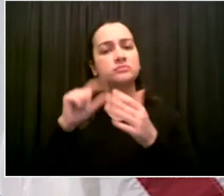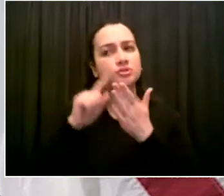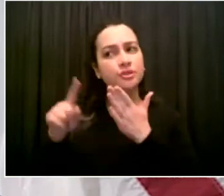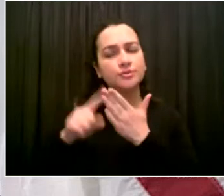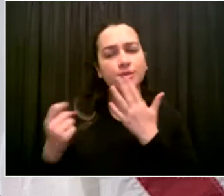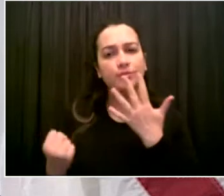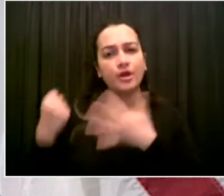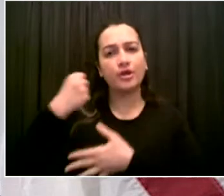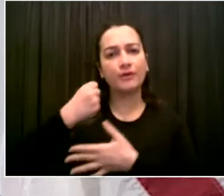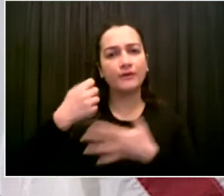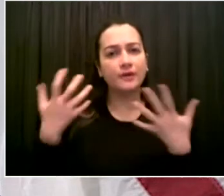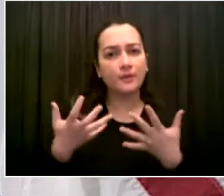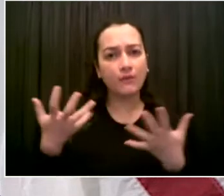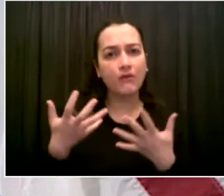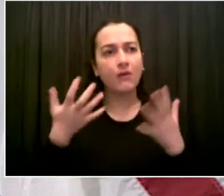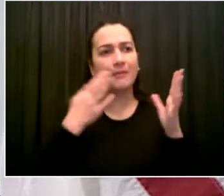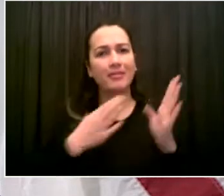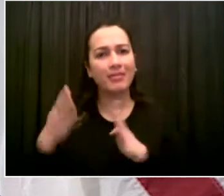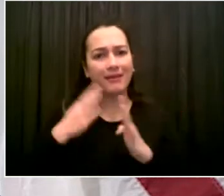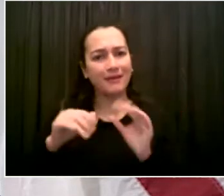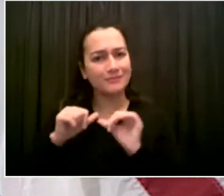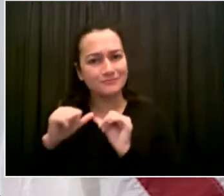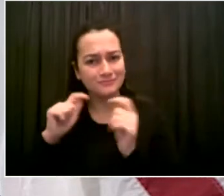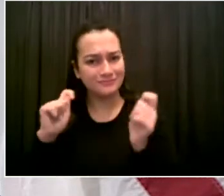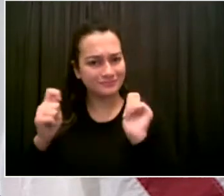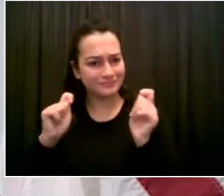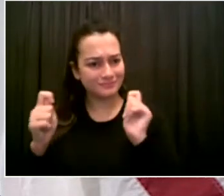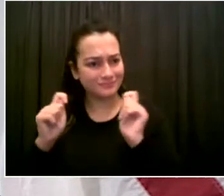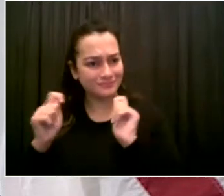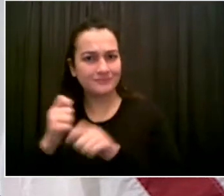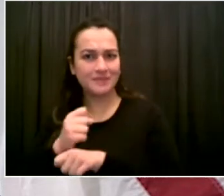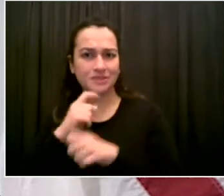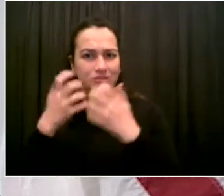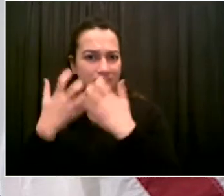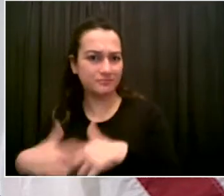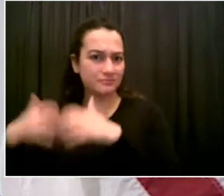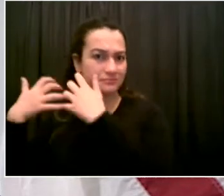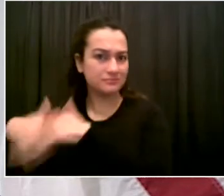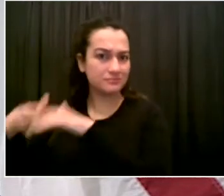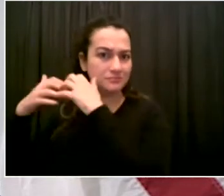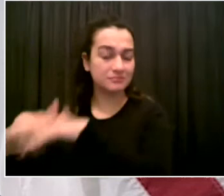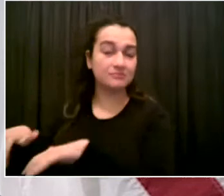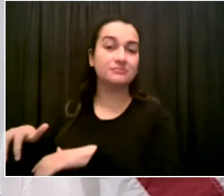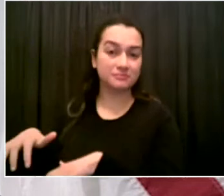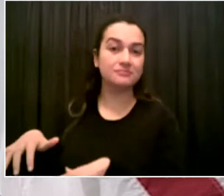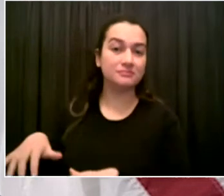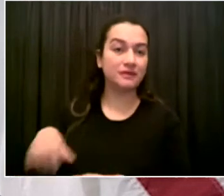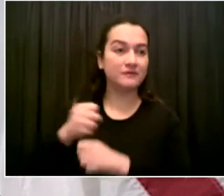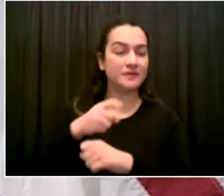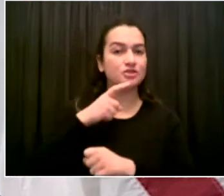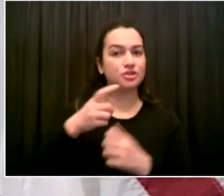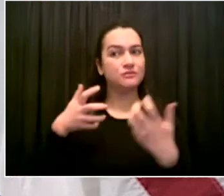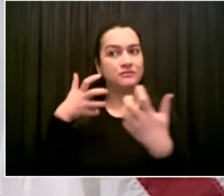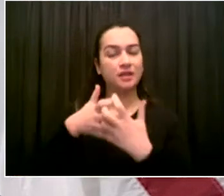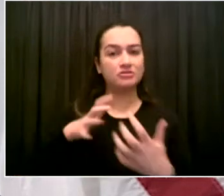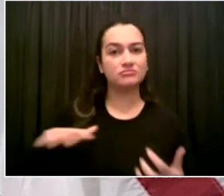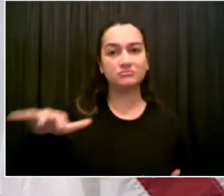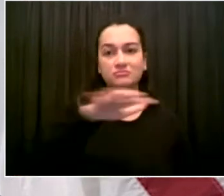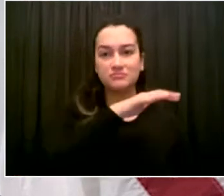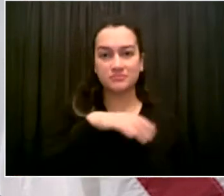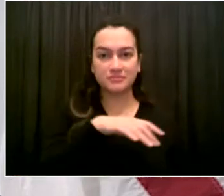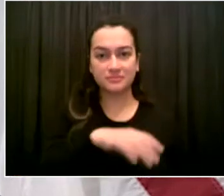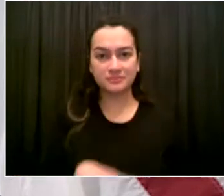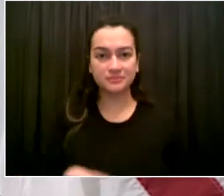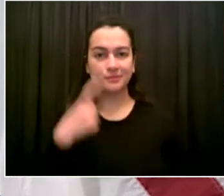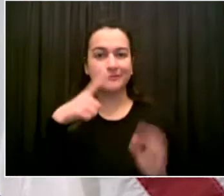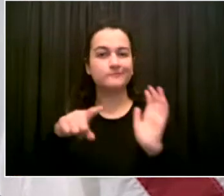our particular efforts has been to reach folks who went through some of the most horrifying events in history, Holocaust survivors.